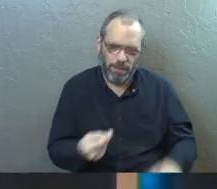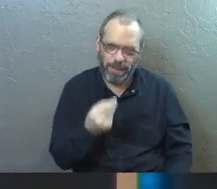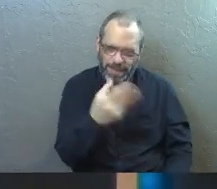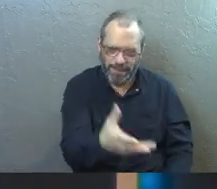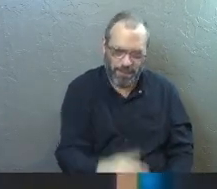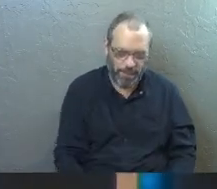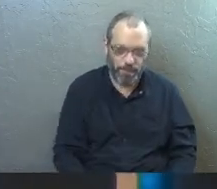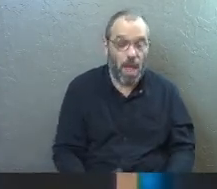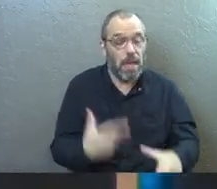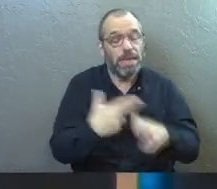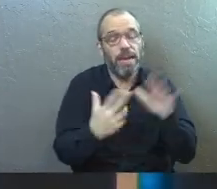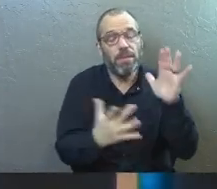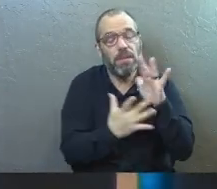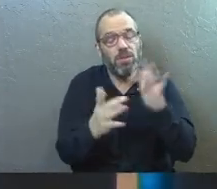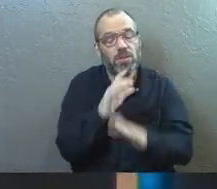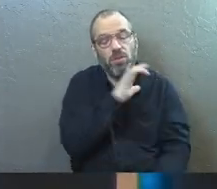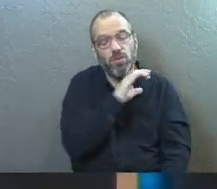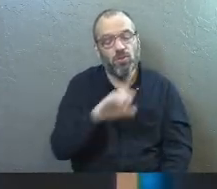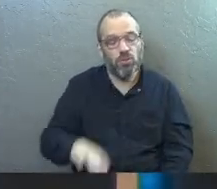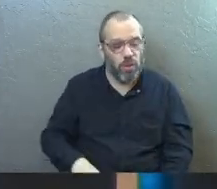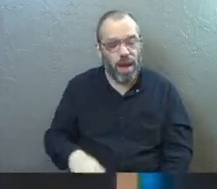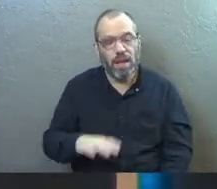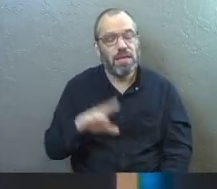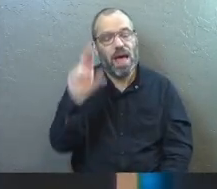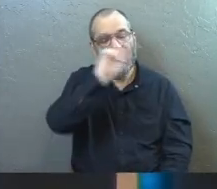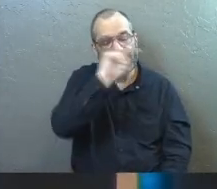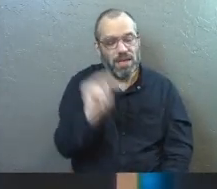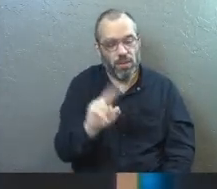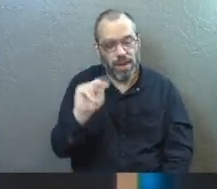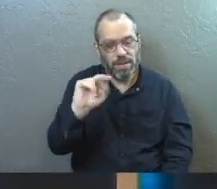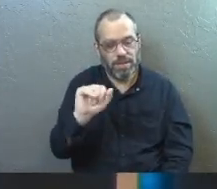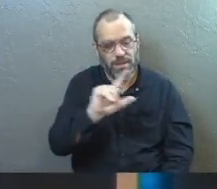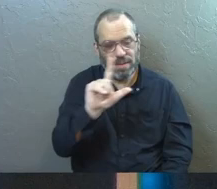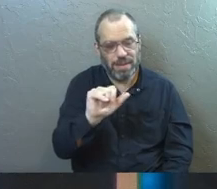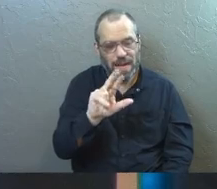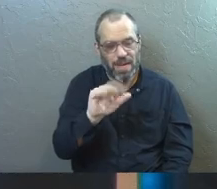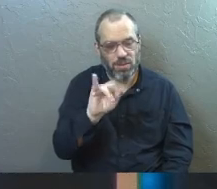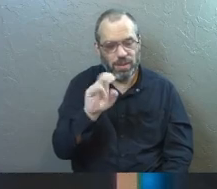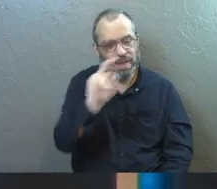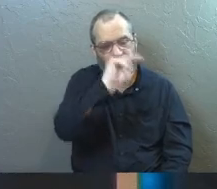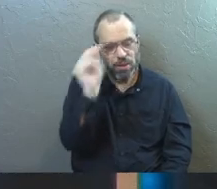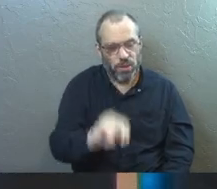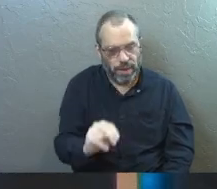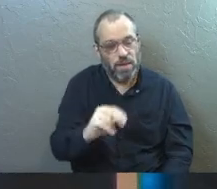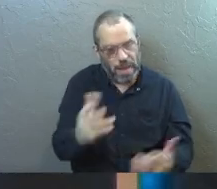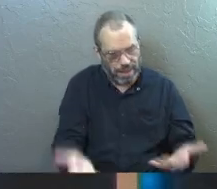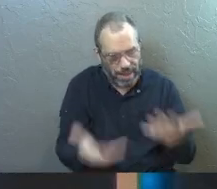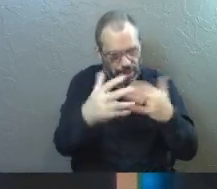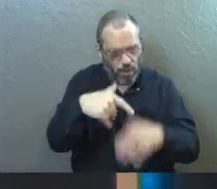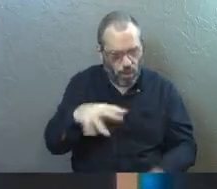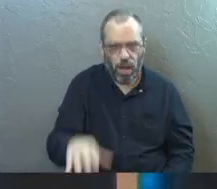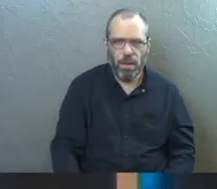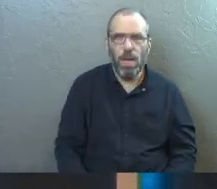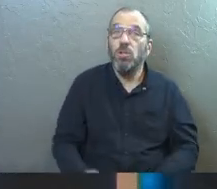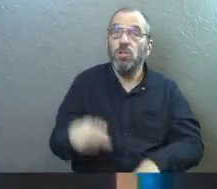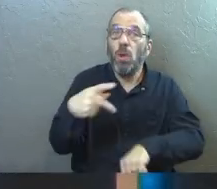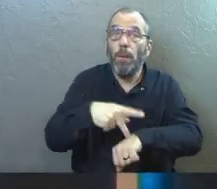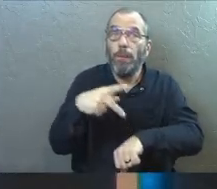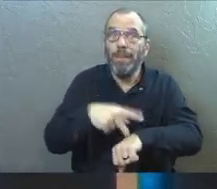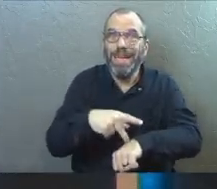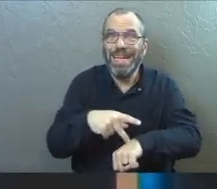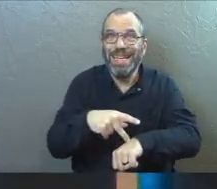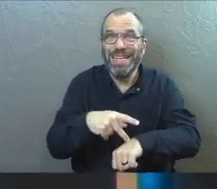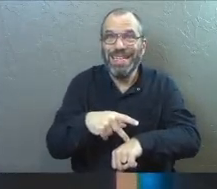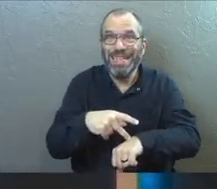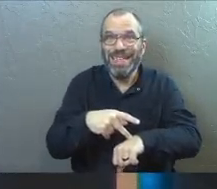you. In the name of Jesus Christ, the Nazarene, get up and walk. So again, Peter's got this intense